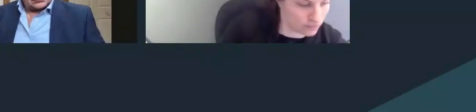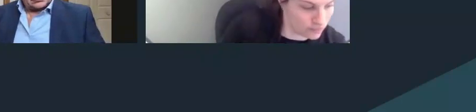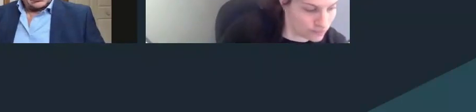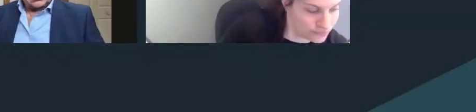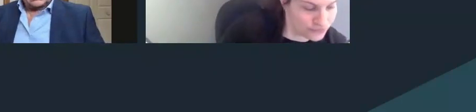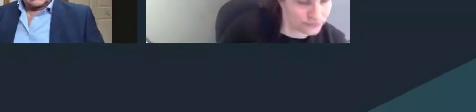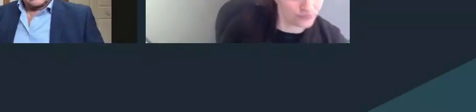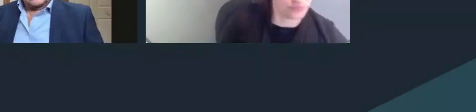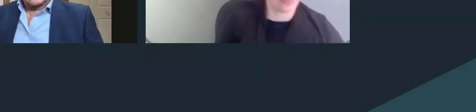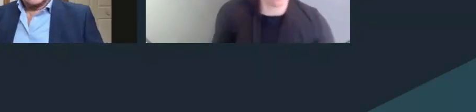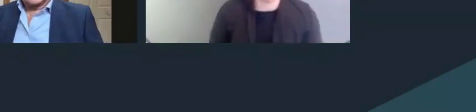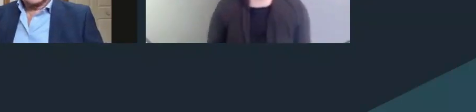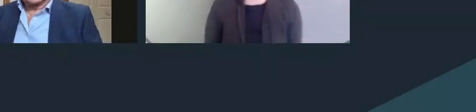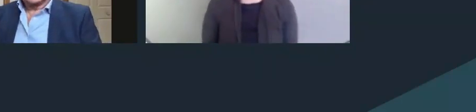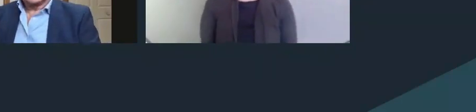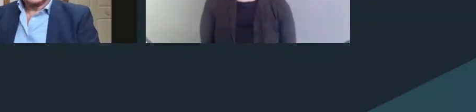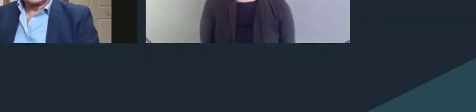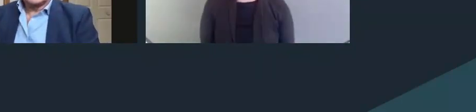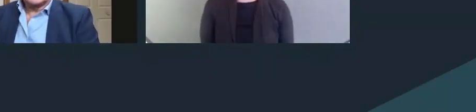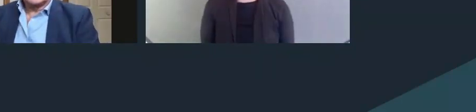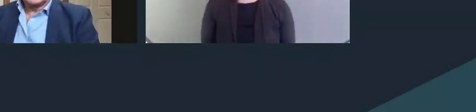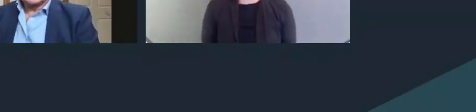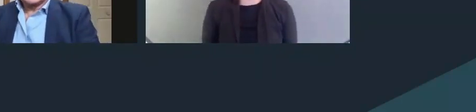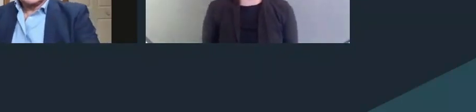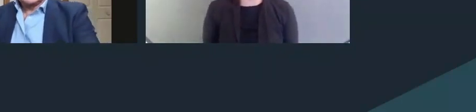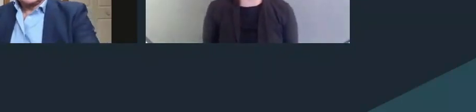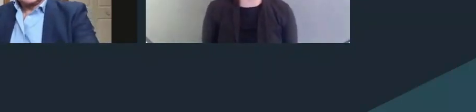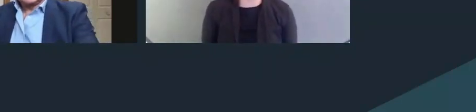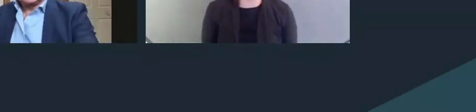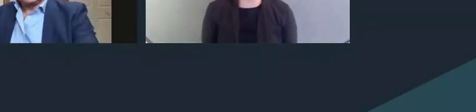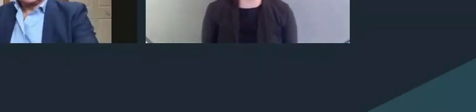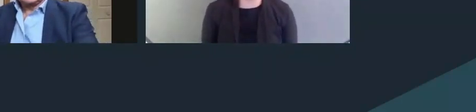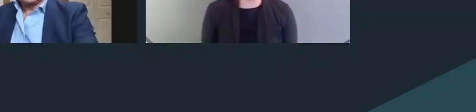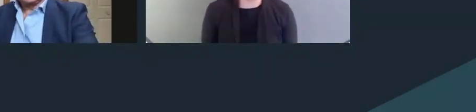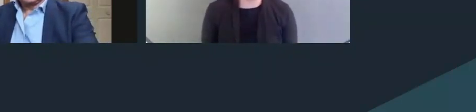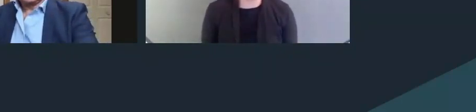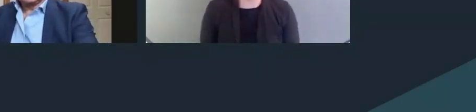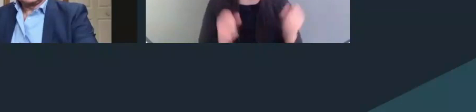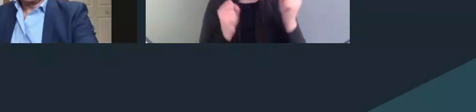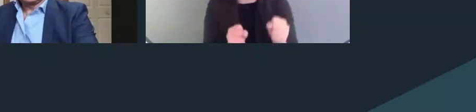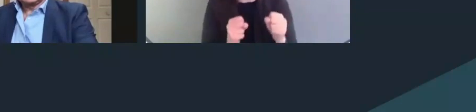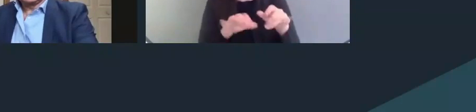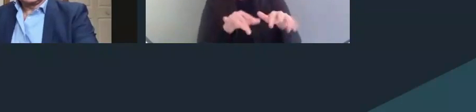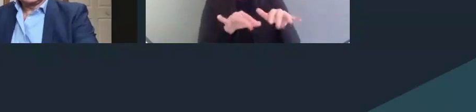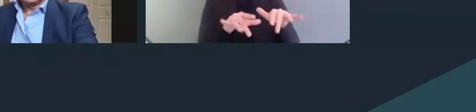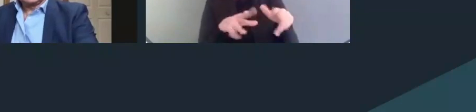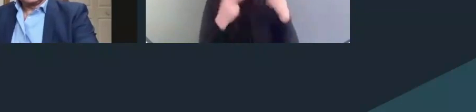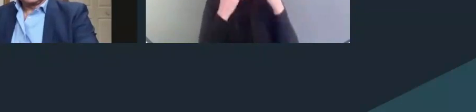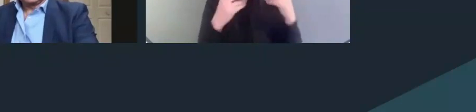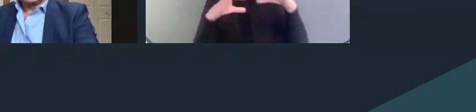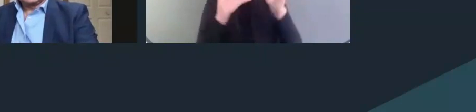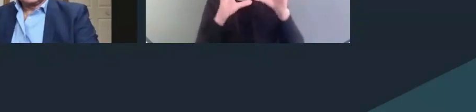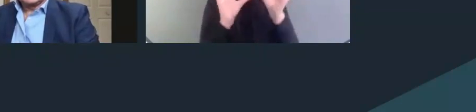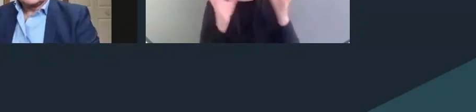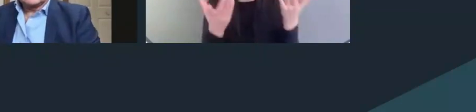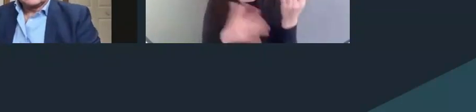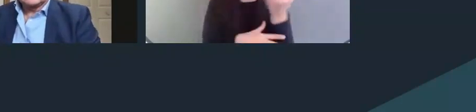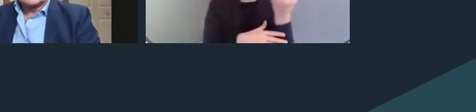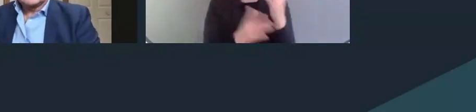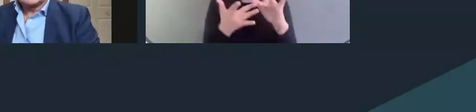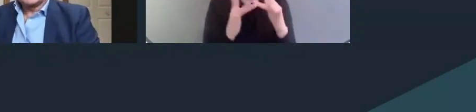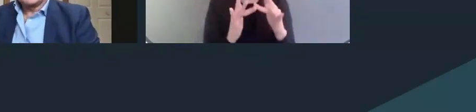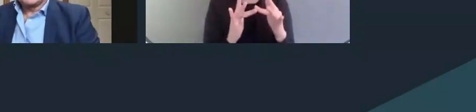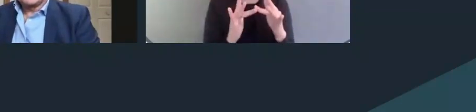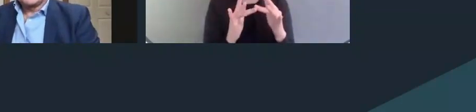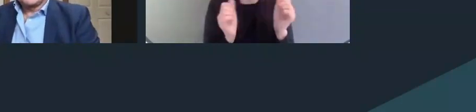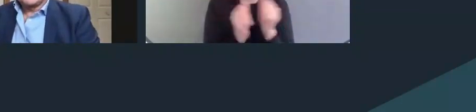learning Inuktitut. I know I would love to have it at University of Winnipeg too, and if we get enough demand, we have the course on the books